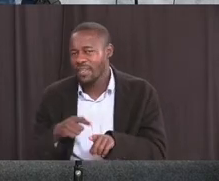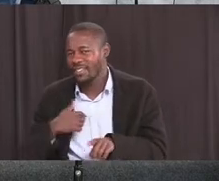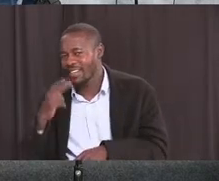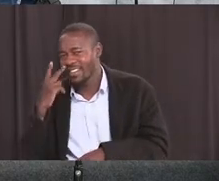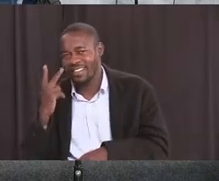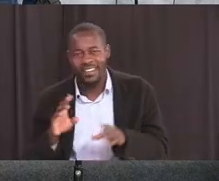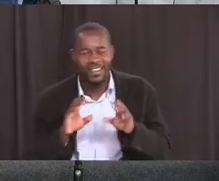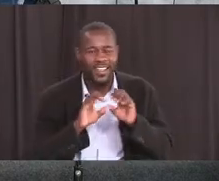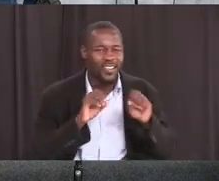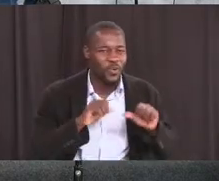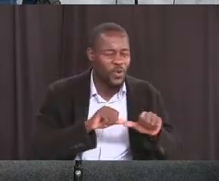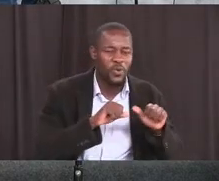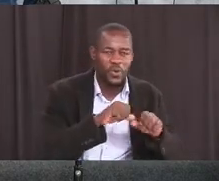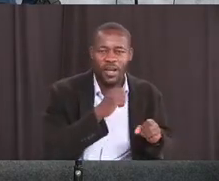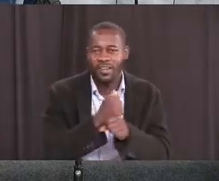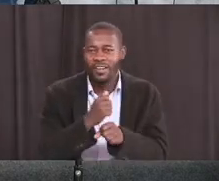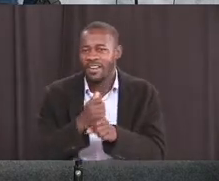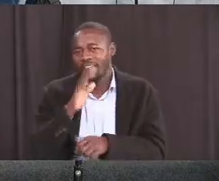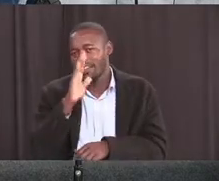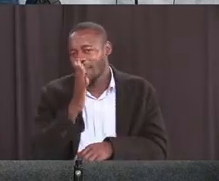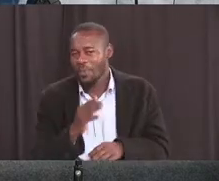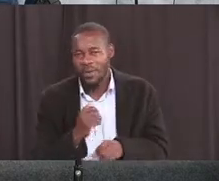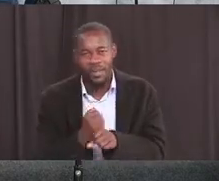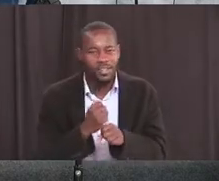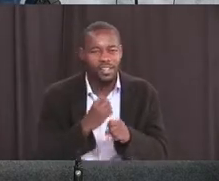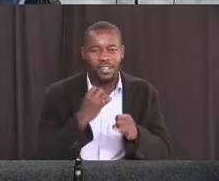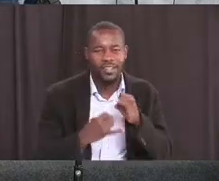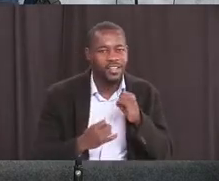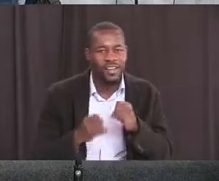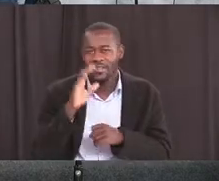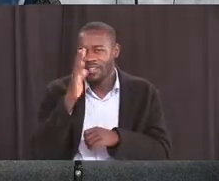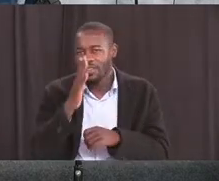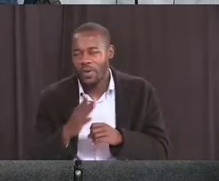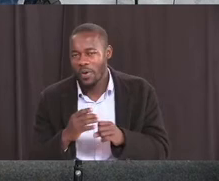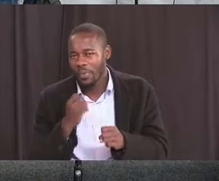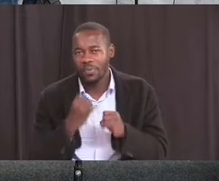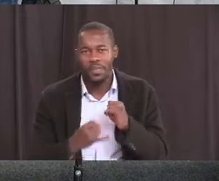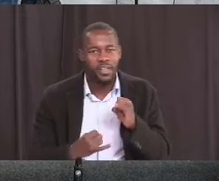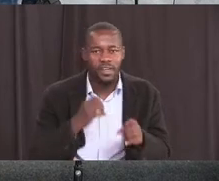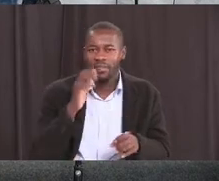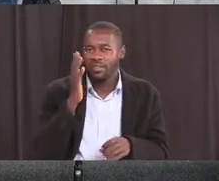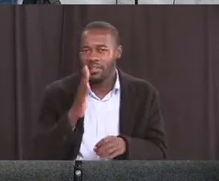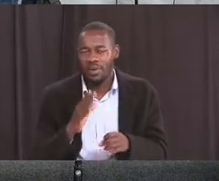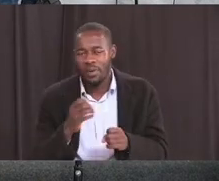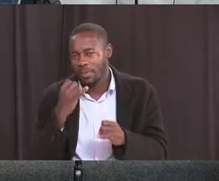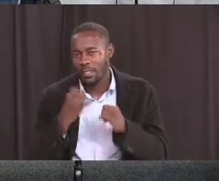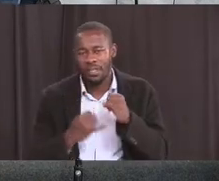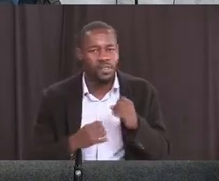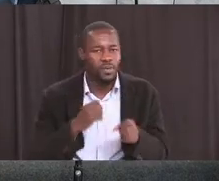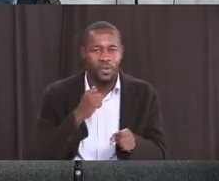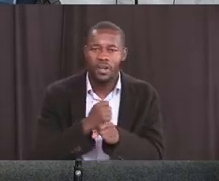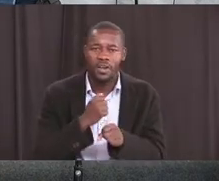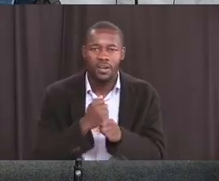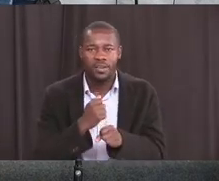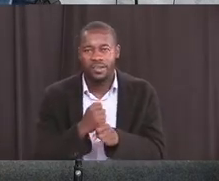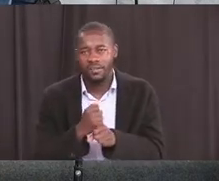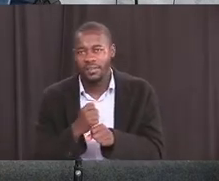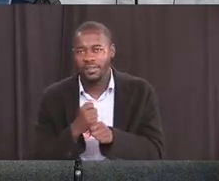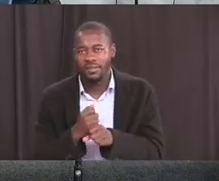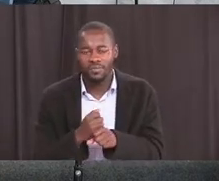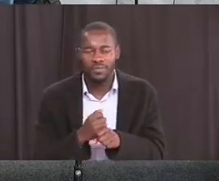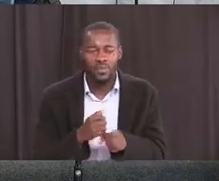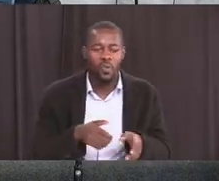you're working. You never stop working. Never stop working.